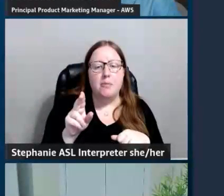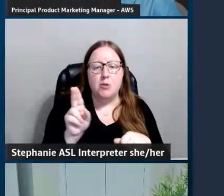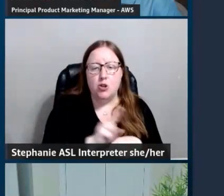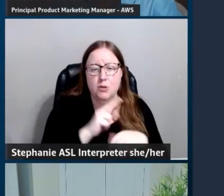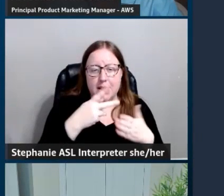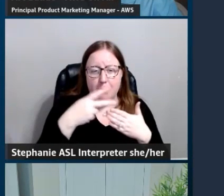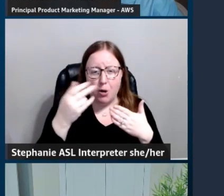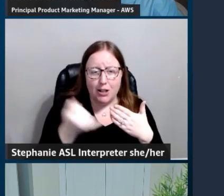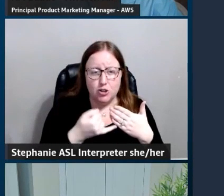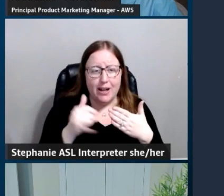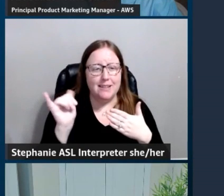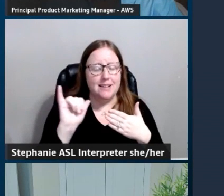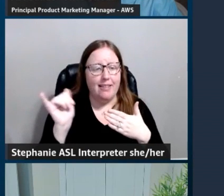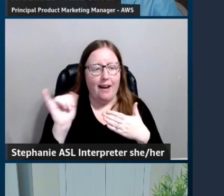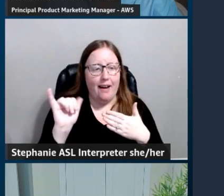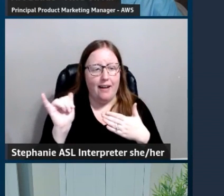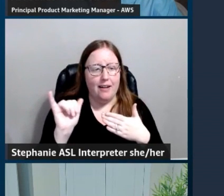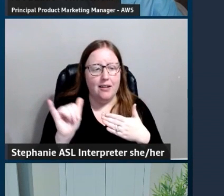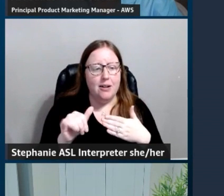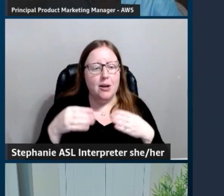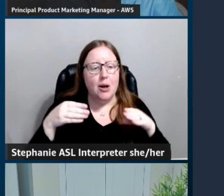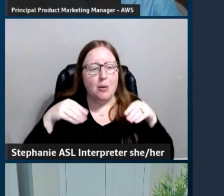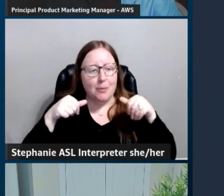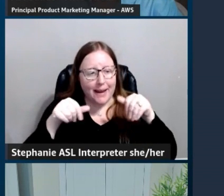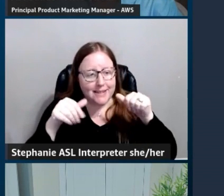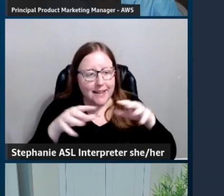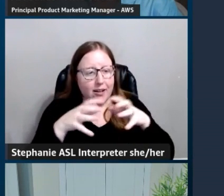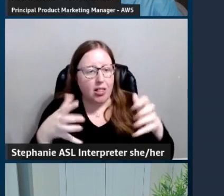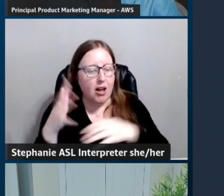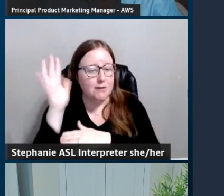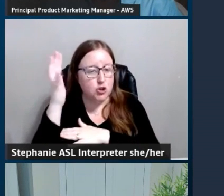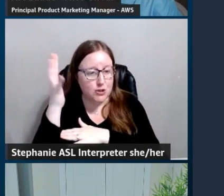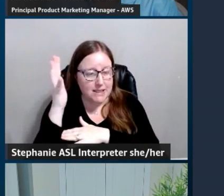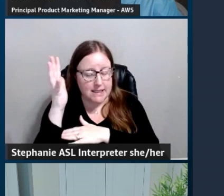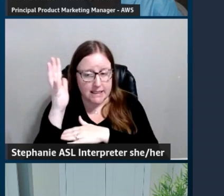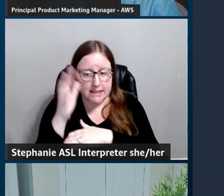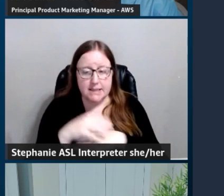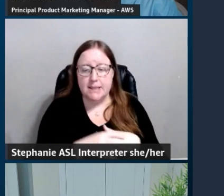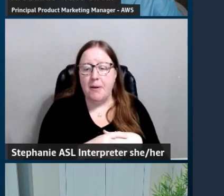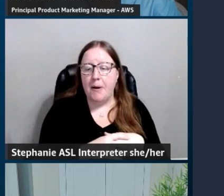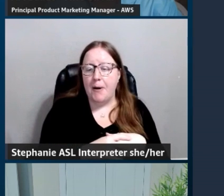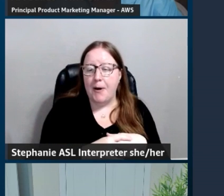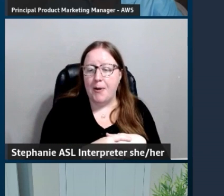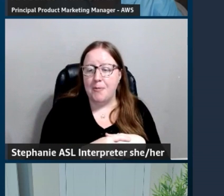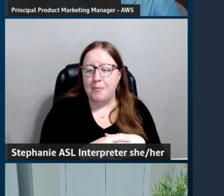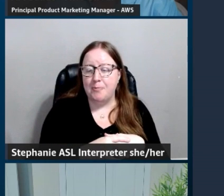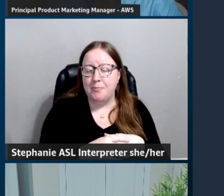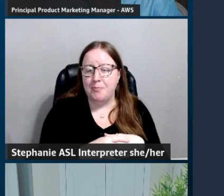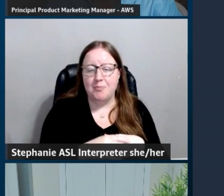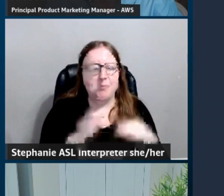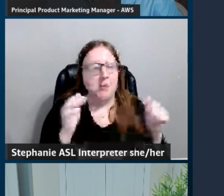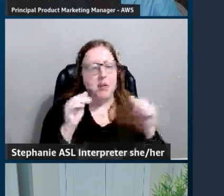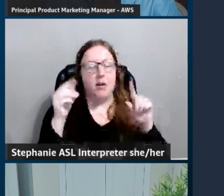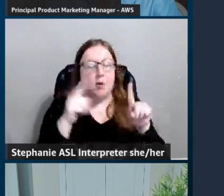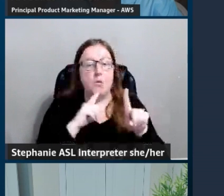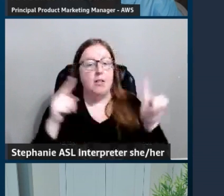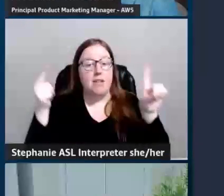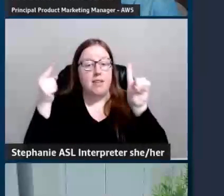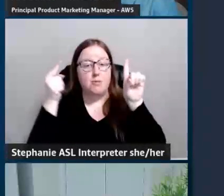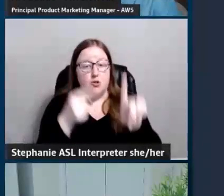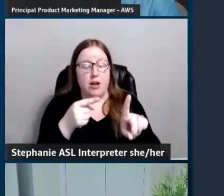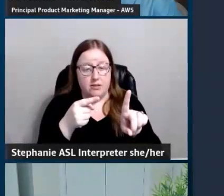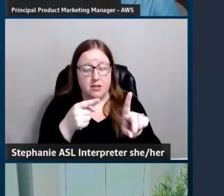like planting a lot of trees and so on, all with the objective of